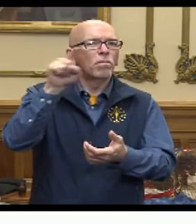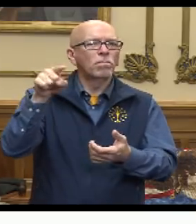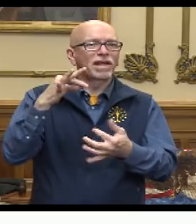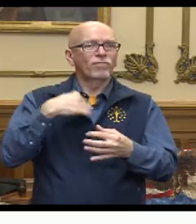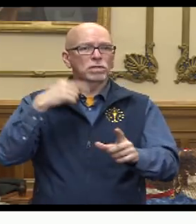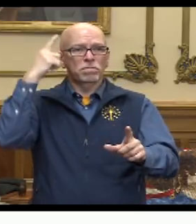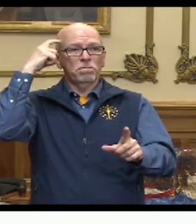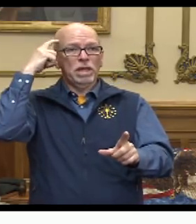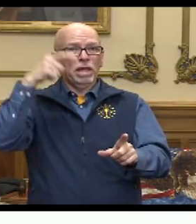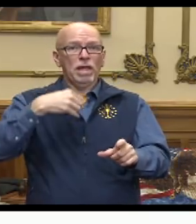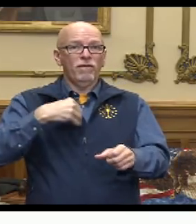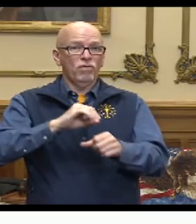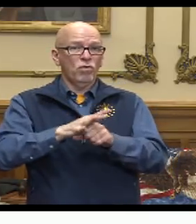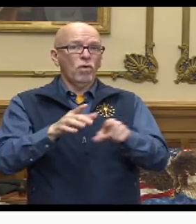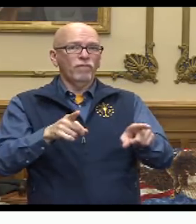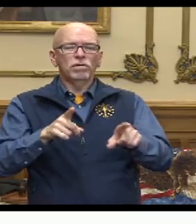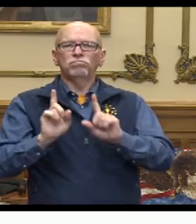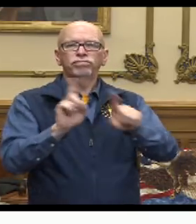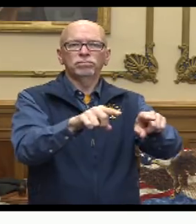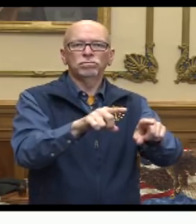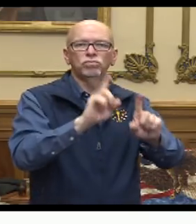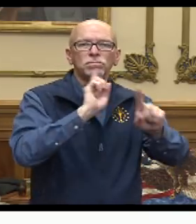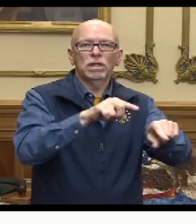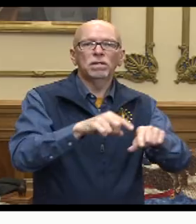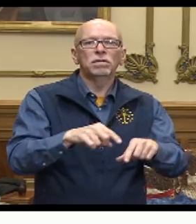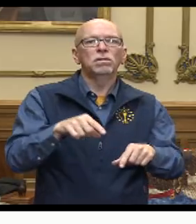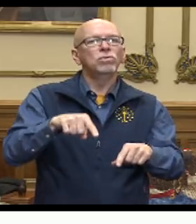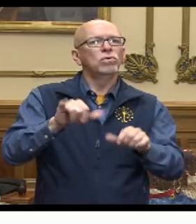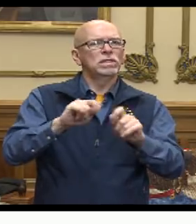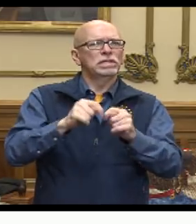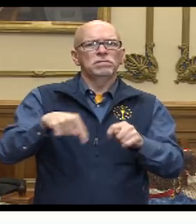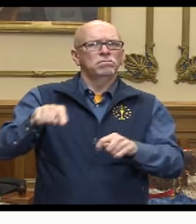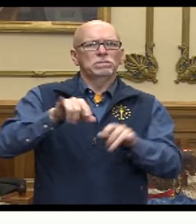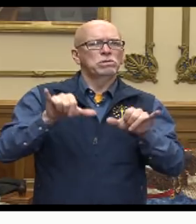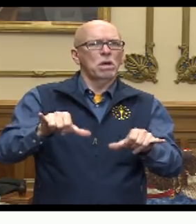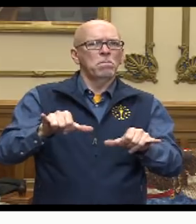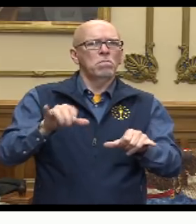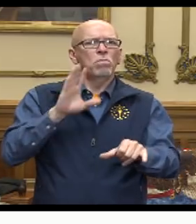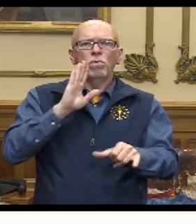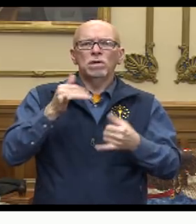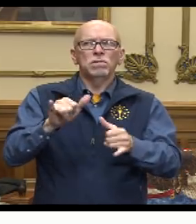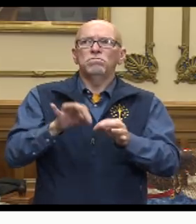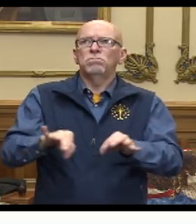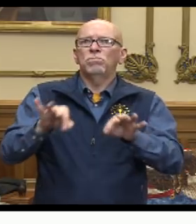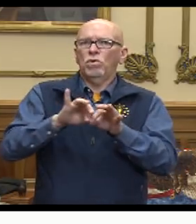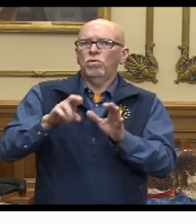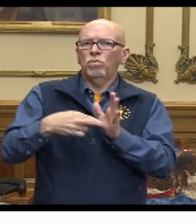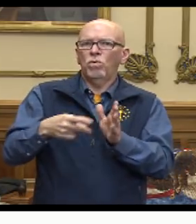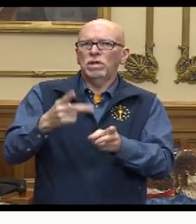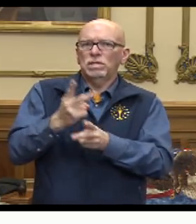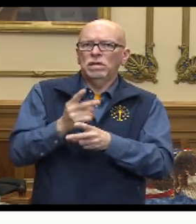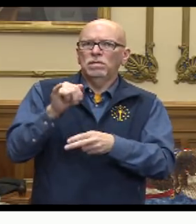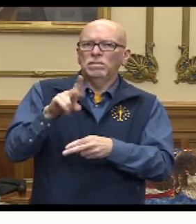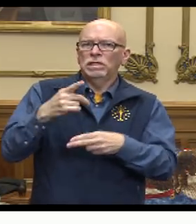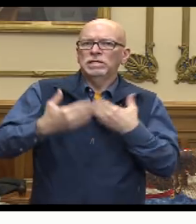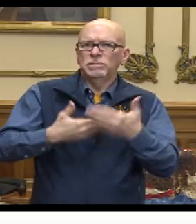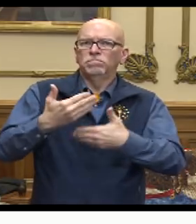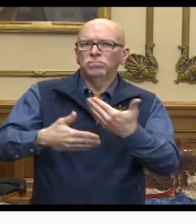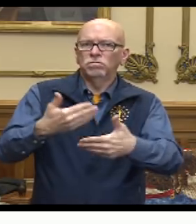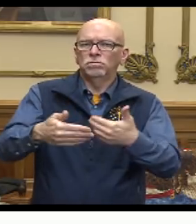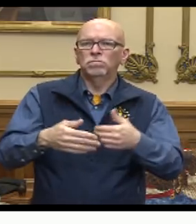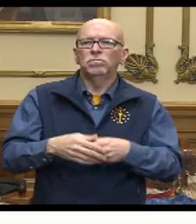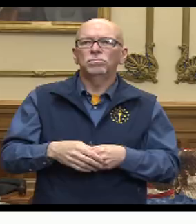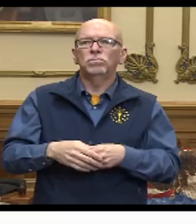COVID cases. These teams will continue to play a vital role in keeping Indiana on track and